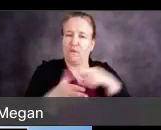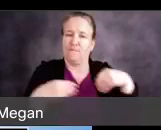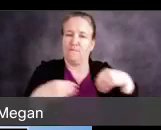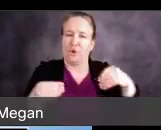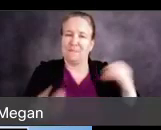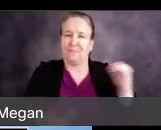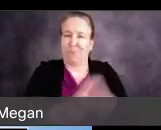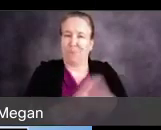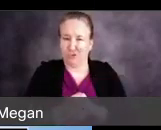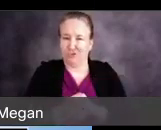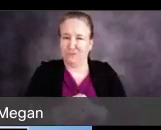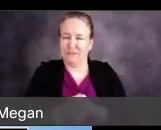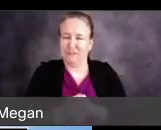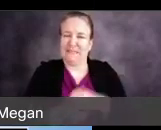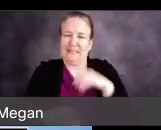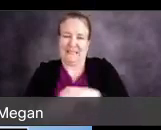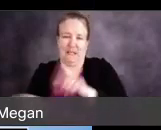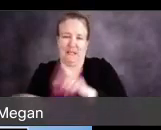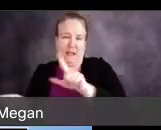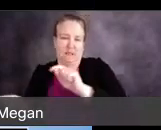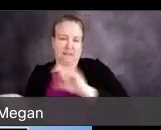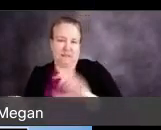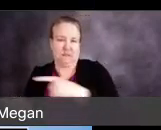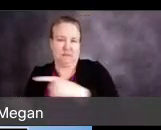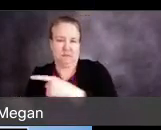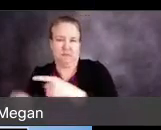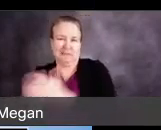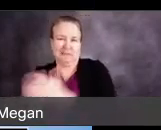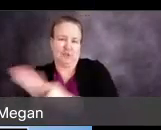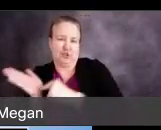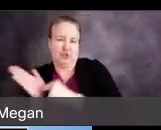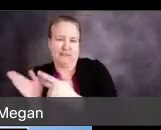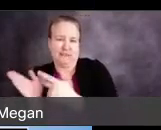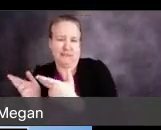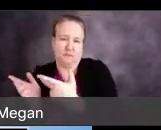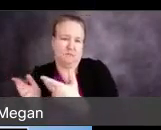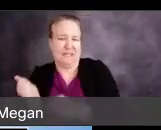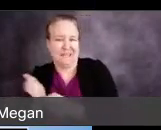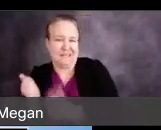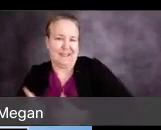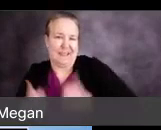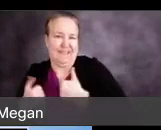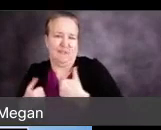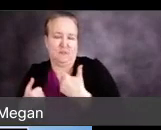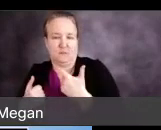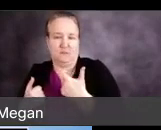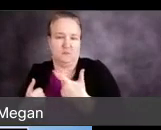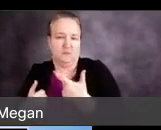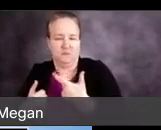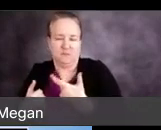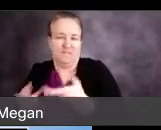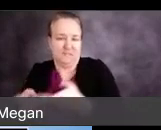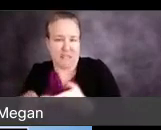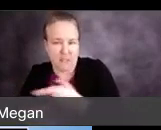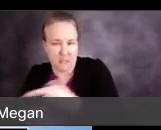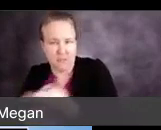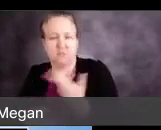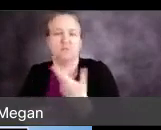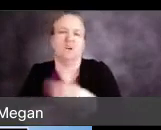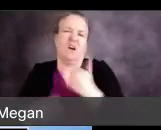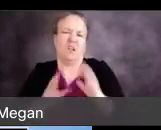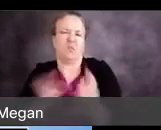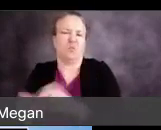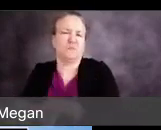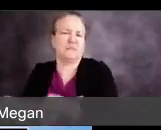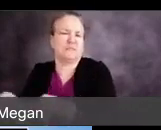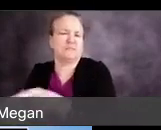their long-term care facility and skilled nursing or assisted living, and some other groups like